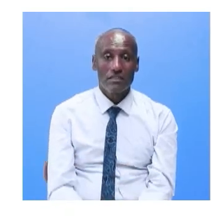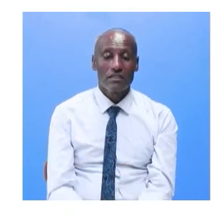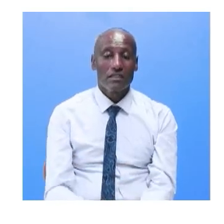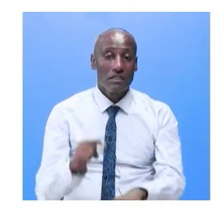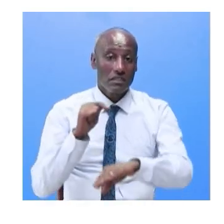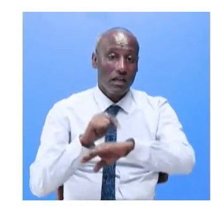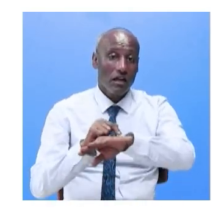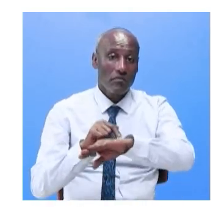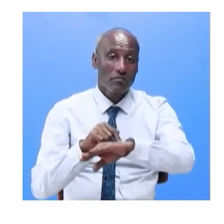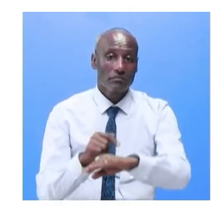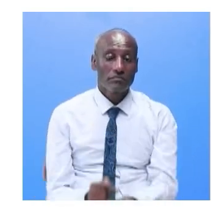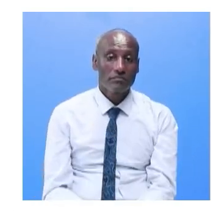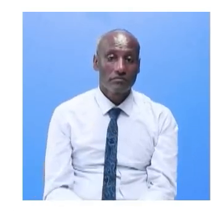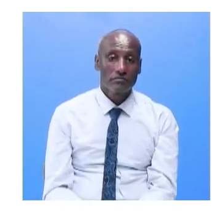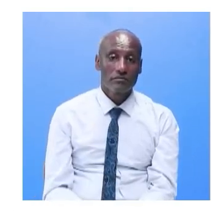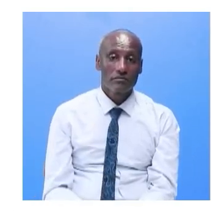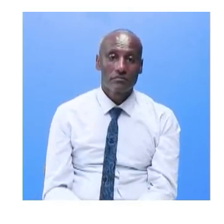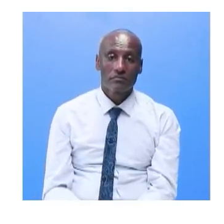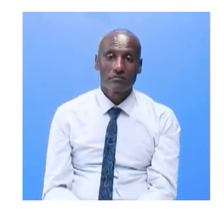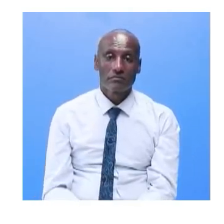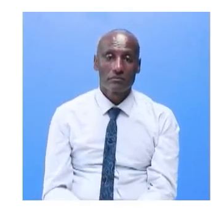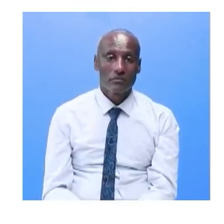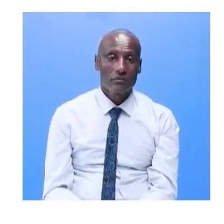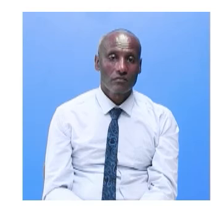time. And also here is also time